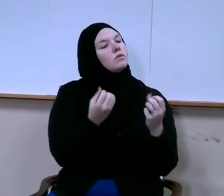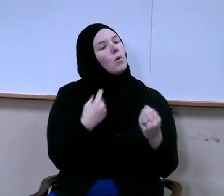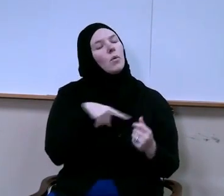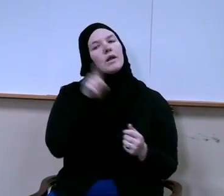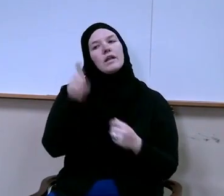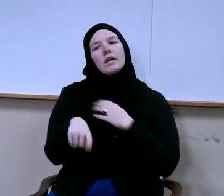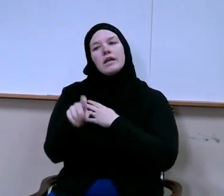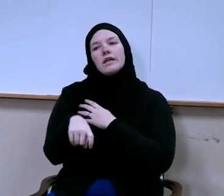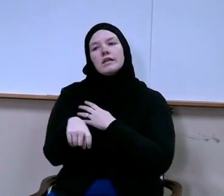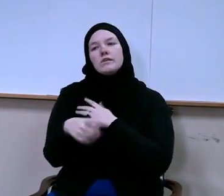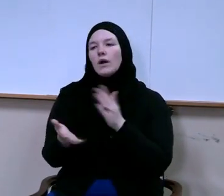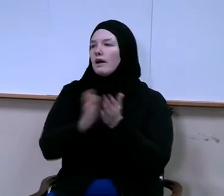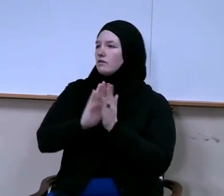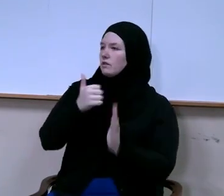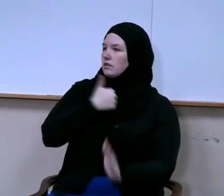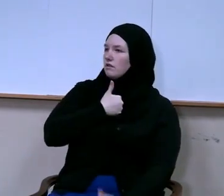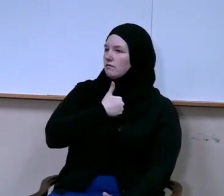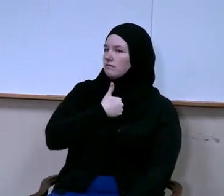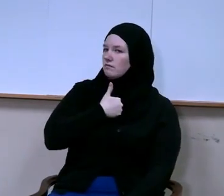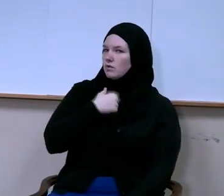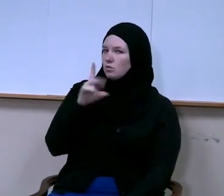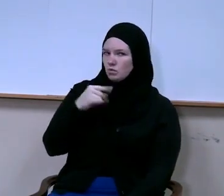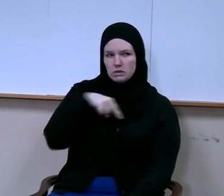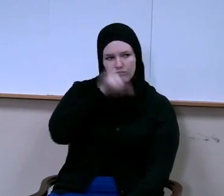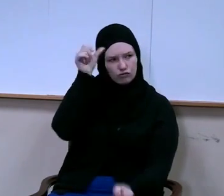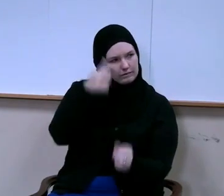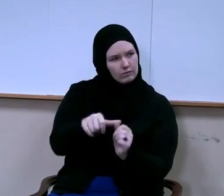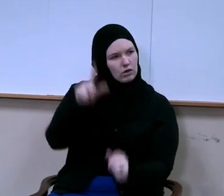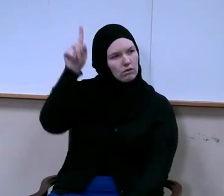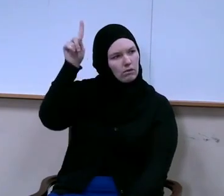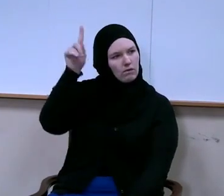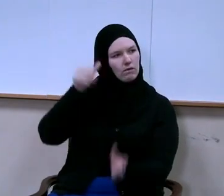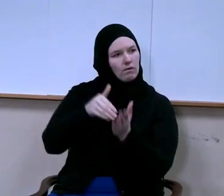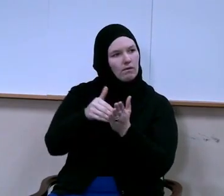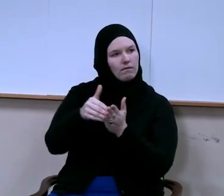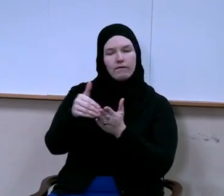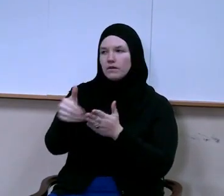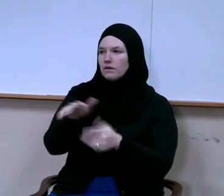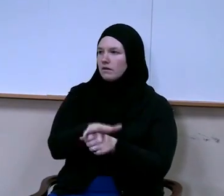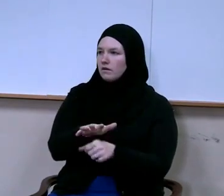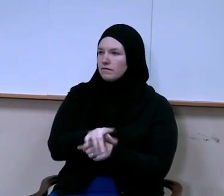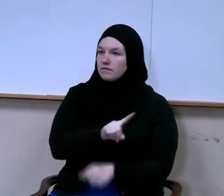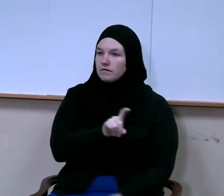So we need to ask ourselves, do we remember Allah often enough?